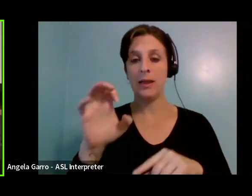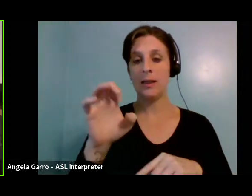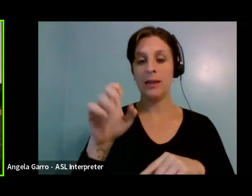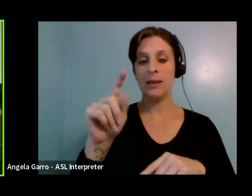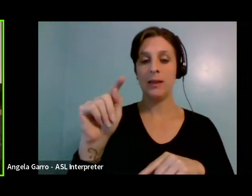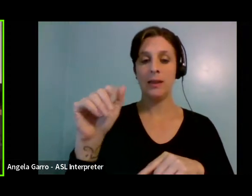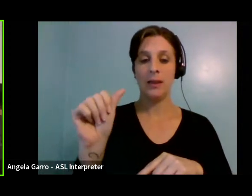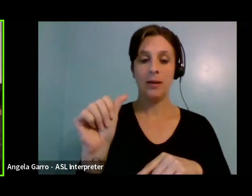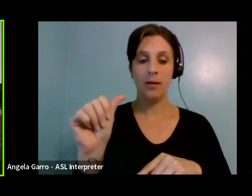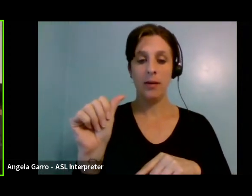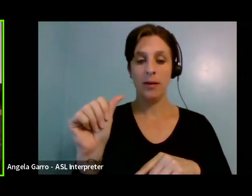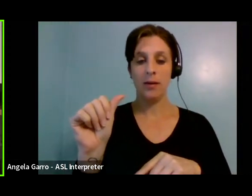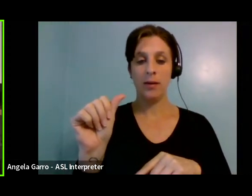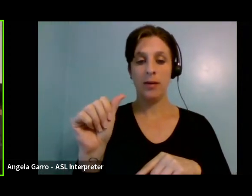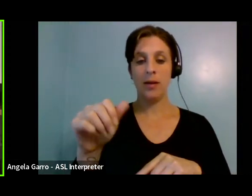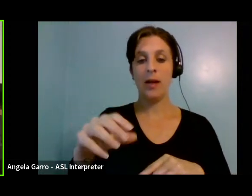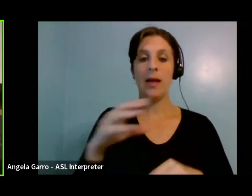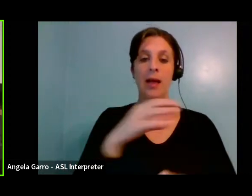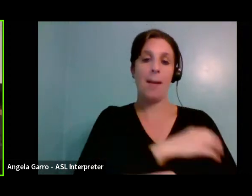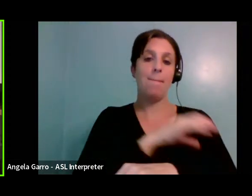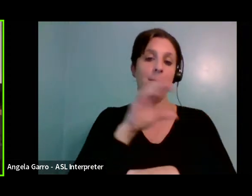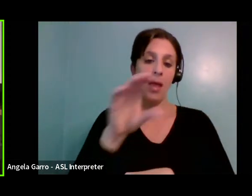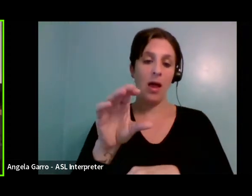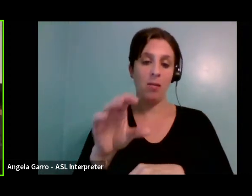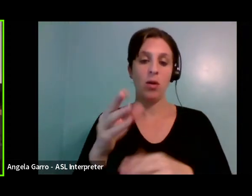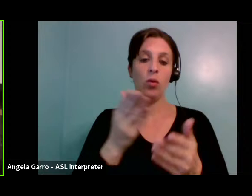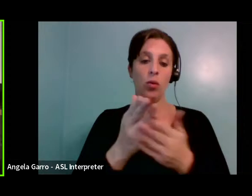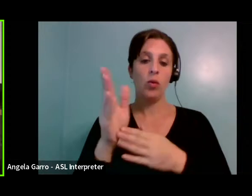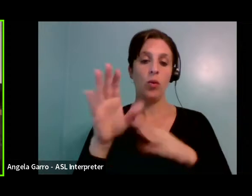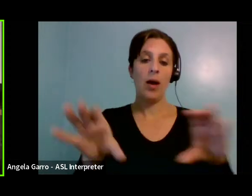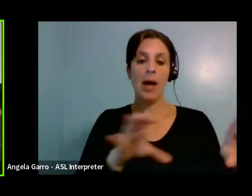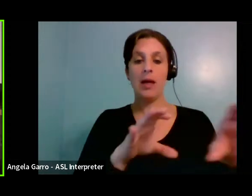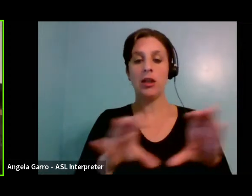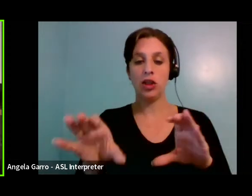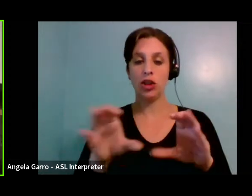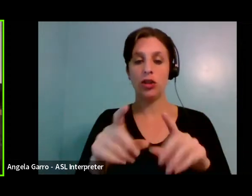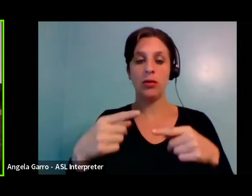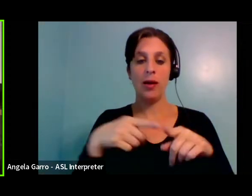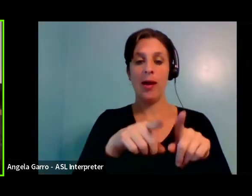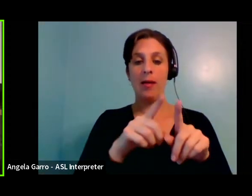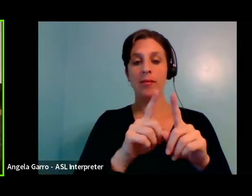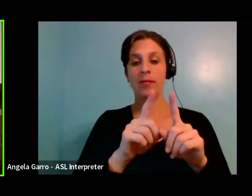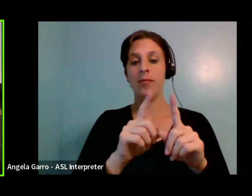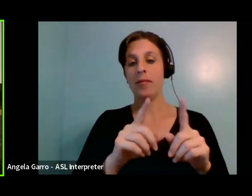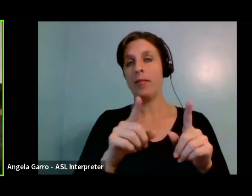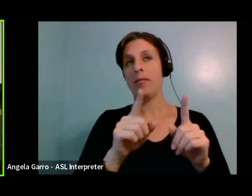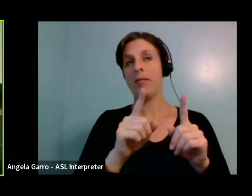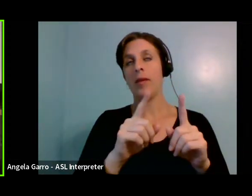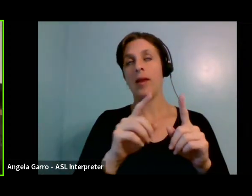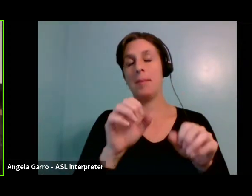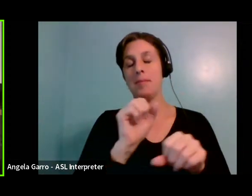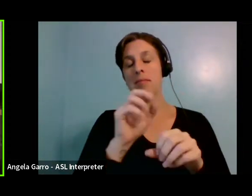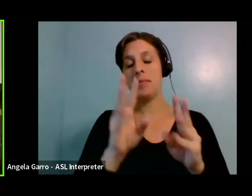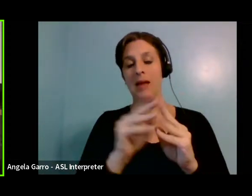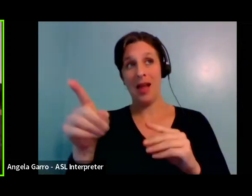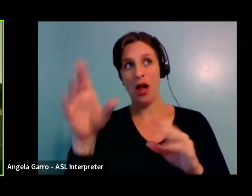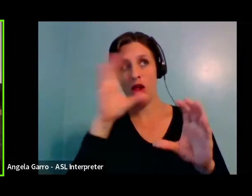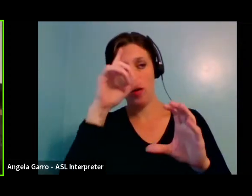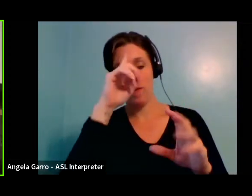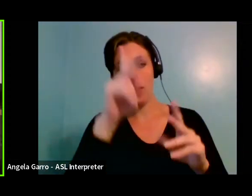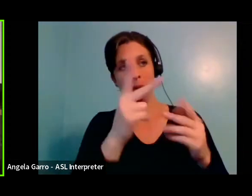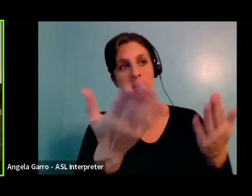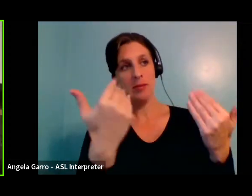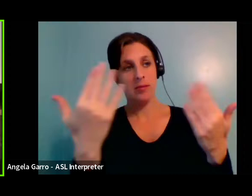ETA, Empowerment Through Action Ally meeting, and they're also looking for folks to get involved. They're looking for folks